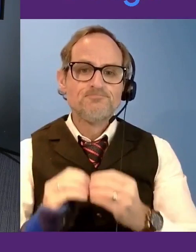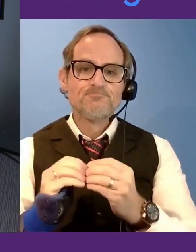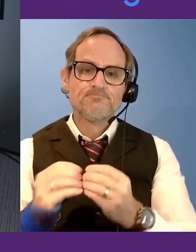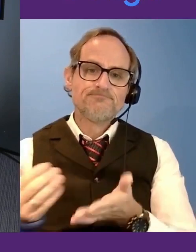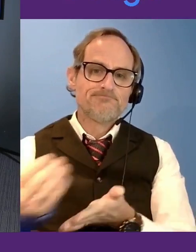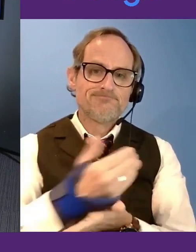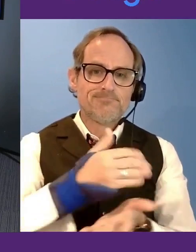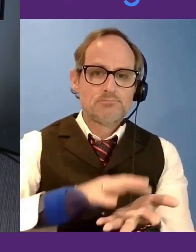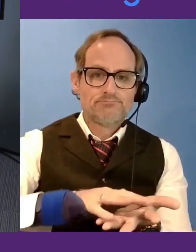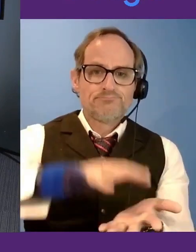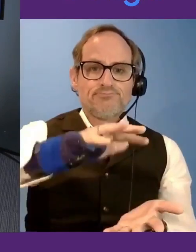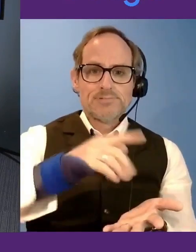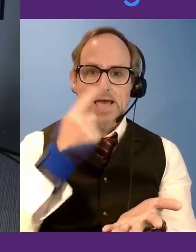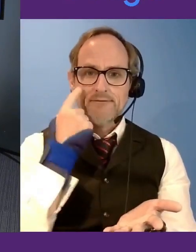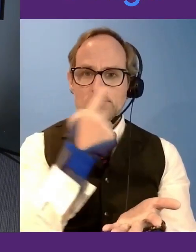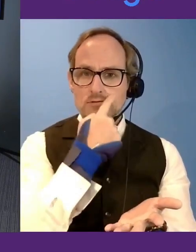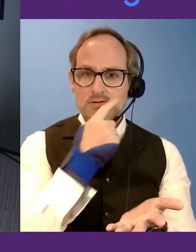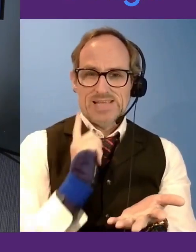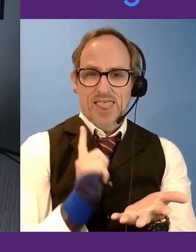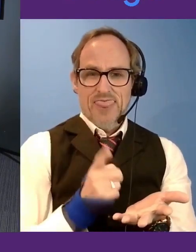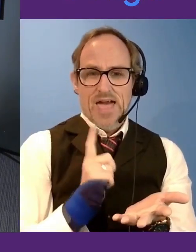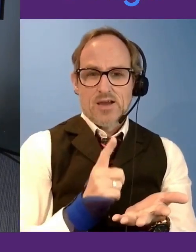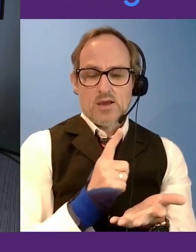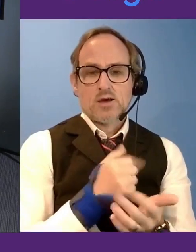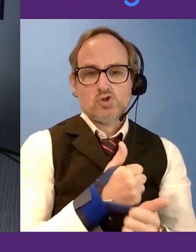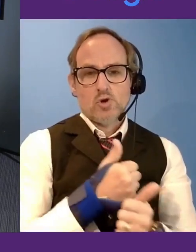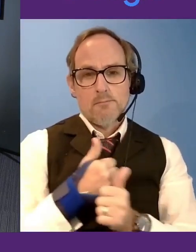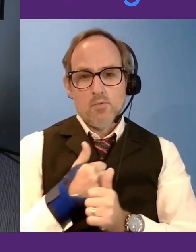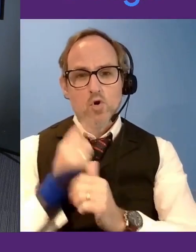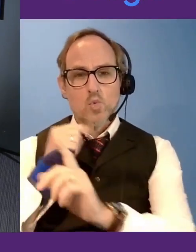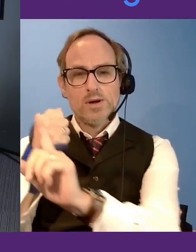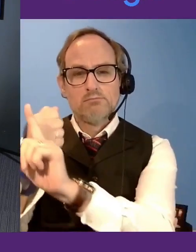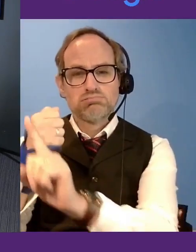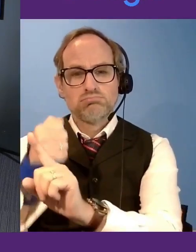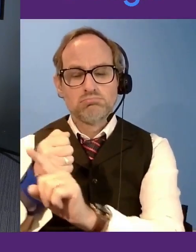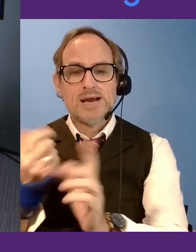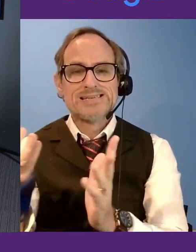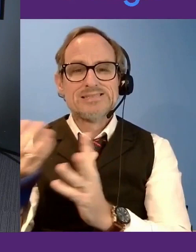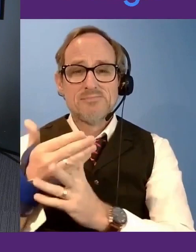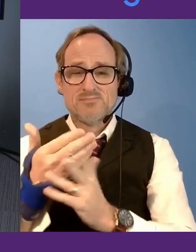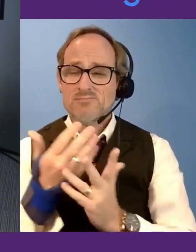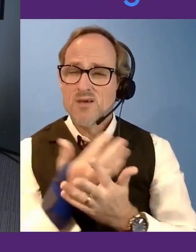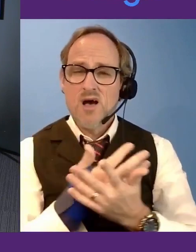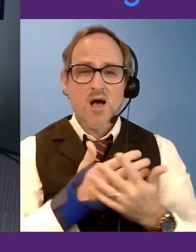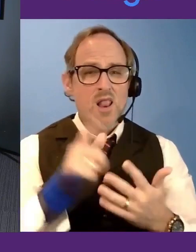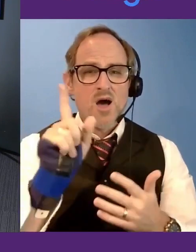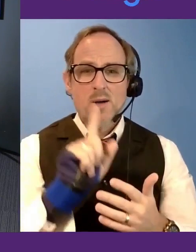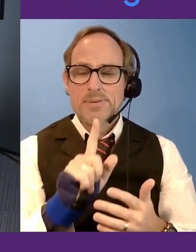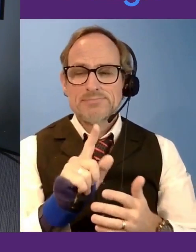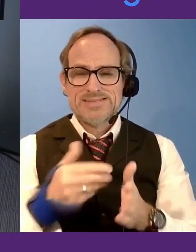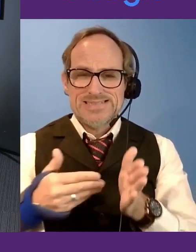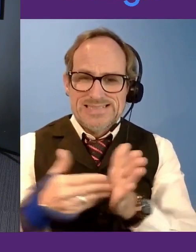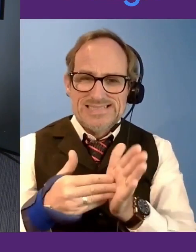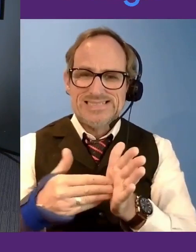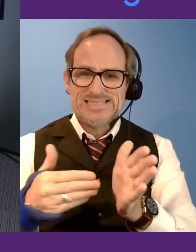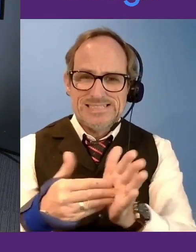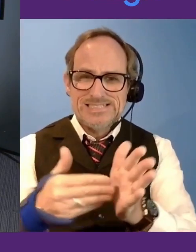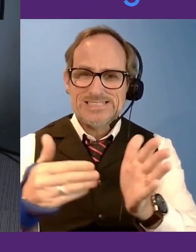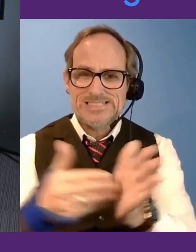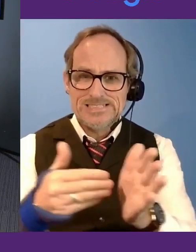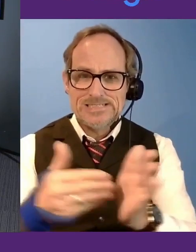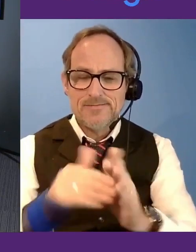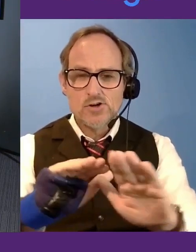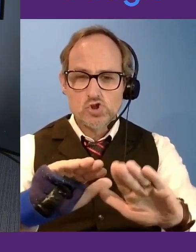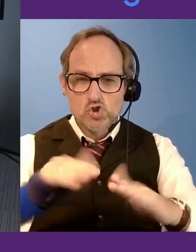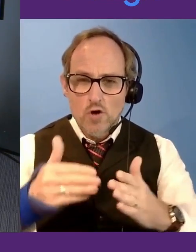for accessibility. The amount of people that are impacted by a lack of accessibility means if your product or service hasn't been considered accessibility,